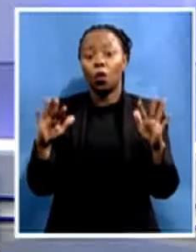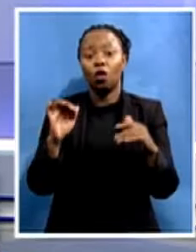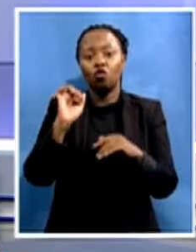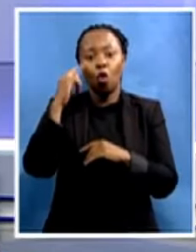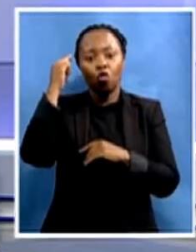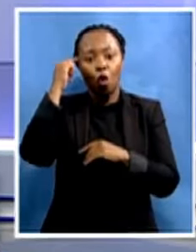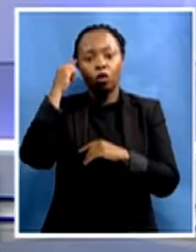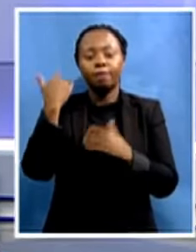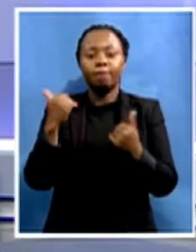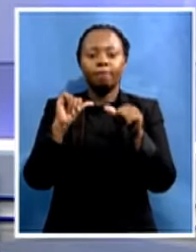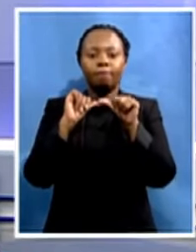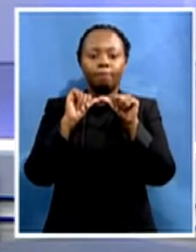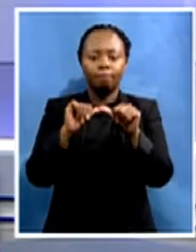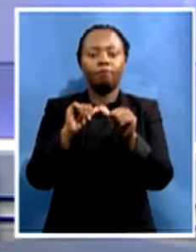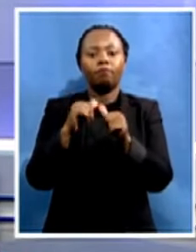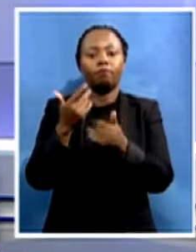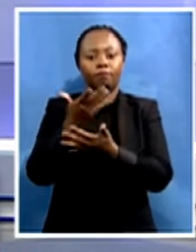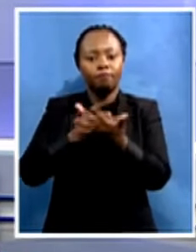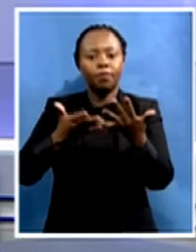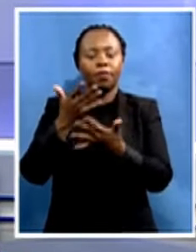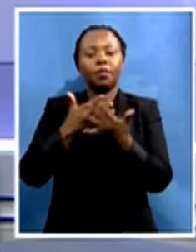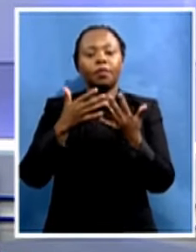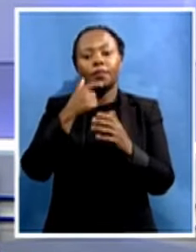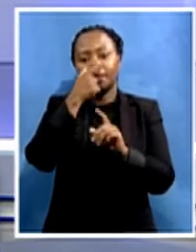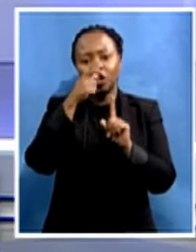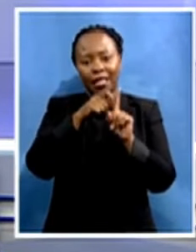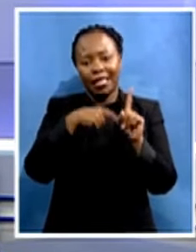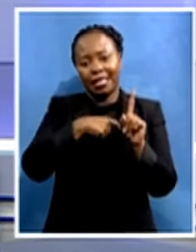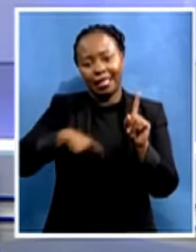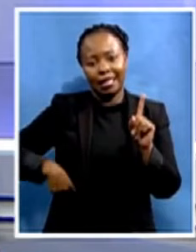President Cyril Ramaphosa said they're in discussions.